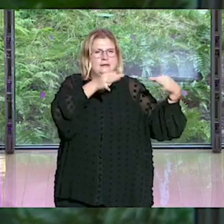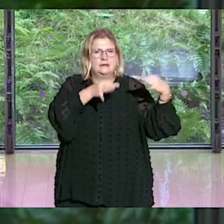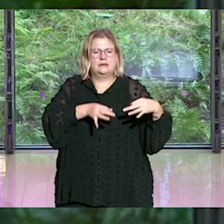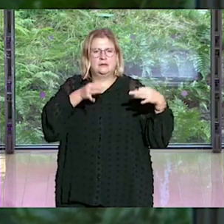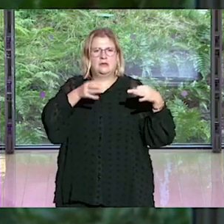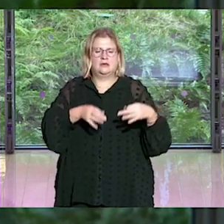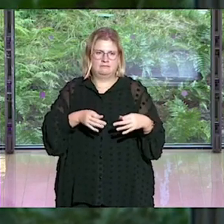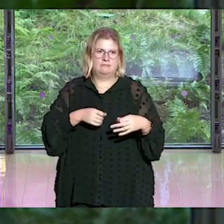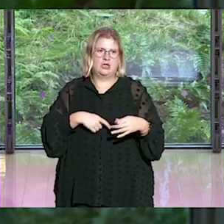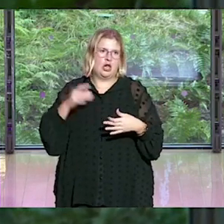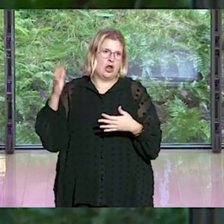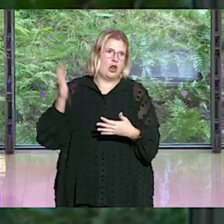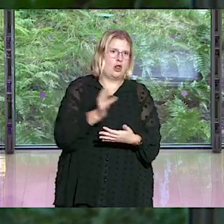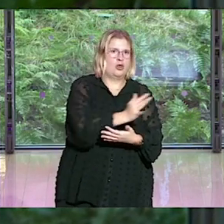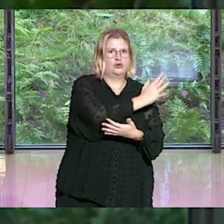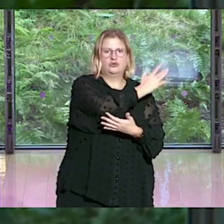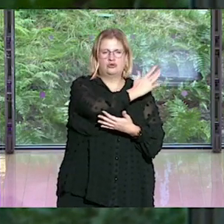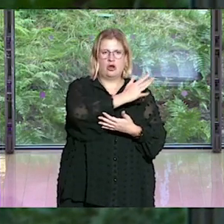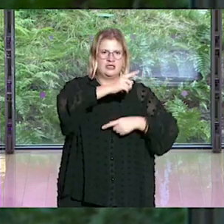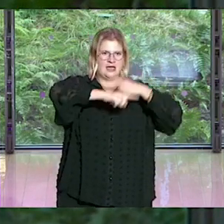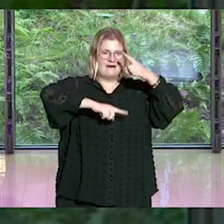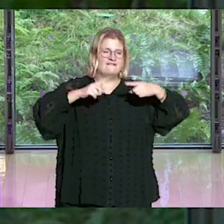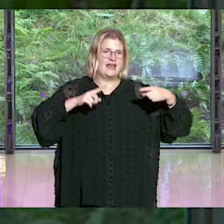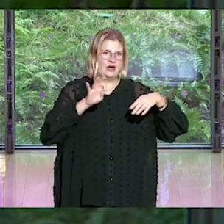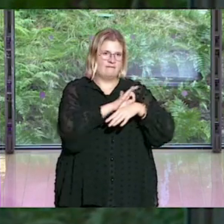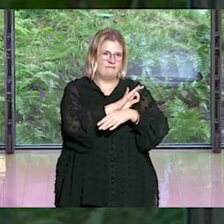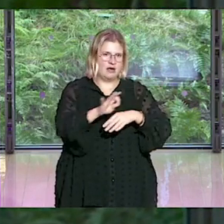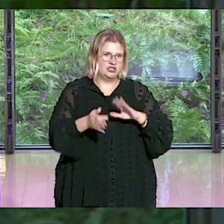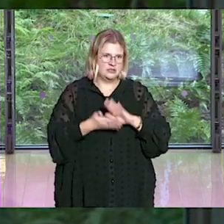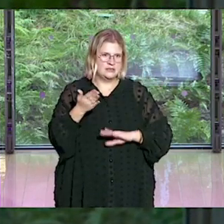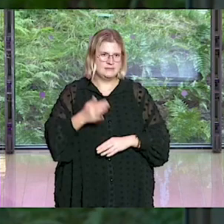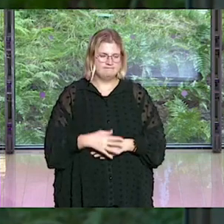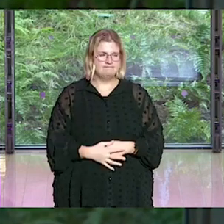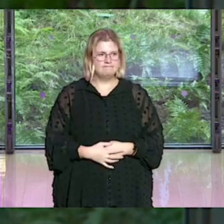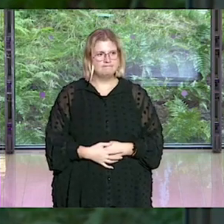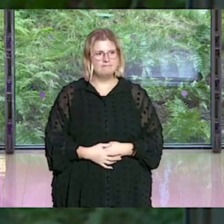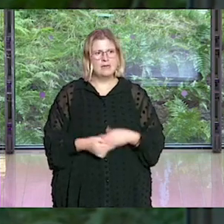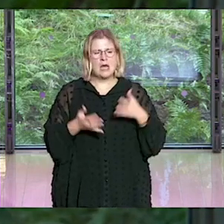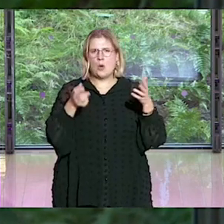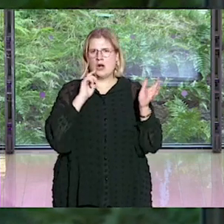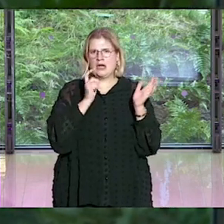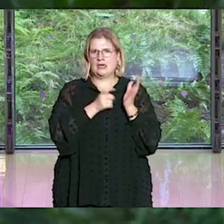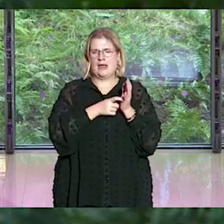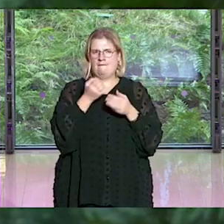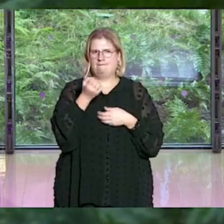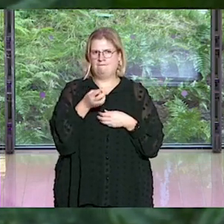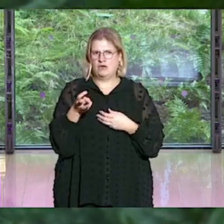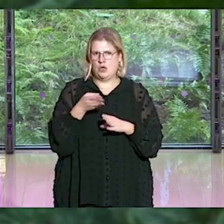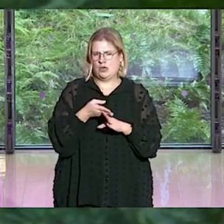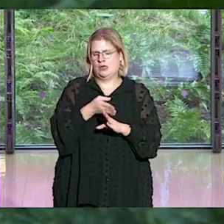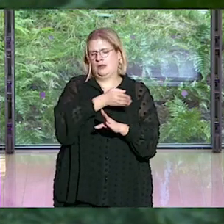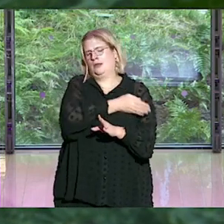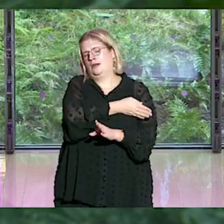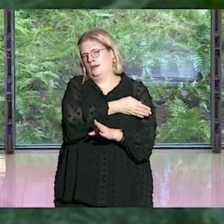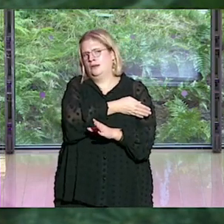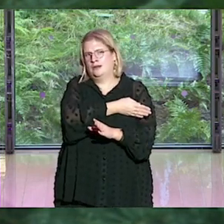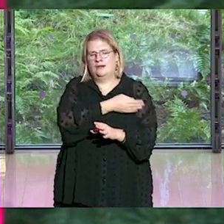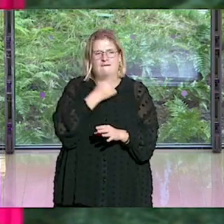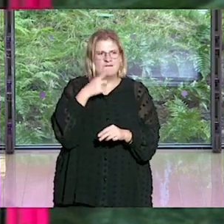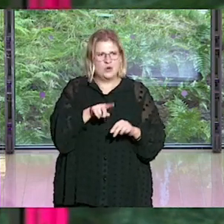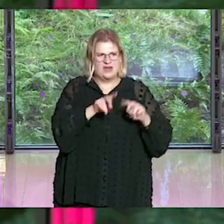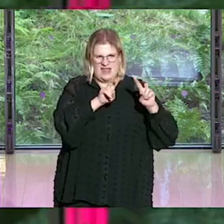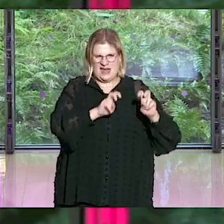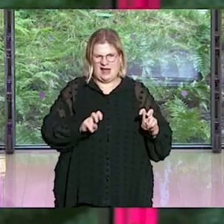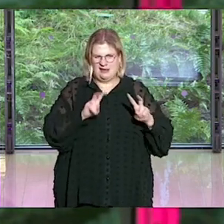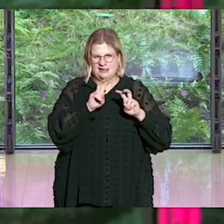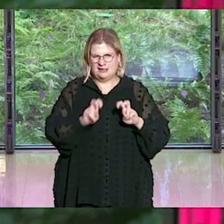all across our functions. I want to acknowledge a few prerequisites for these analyses that